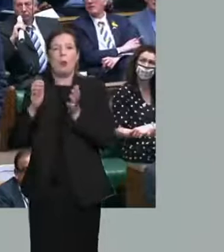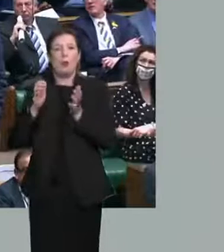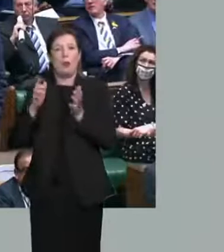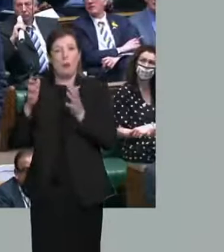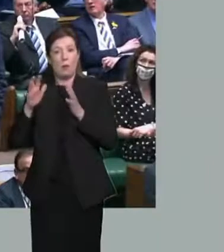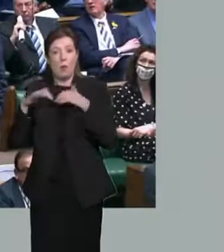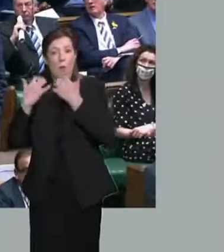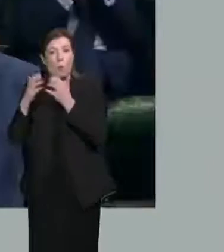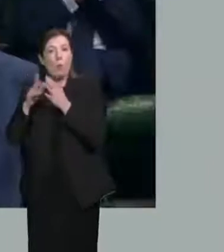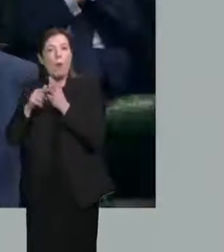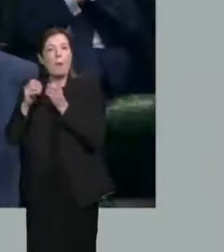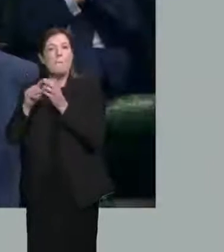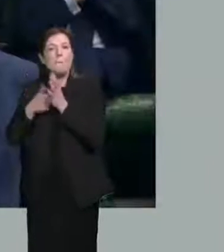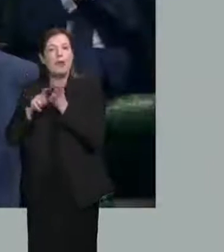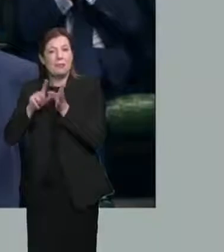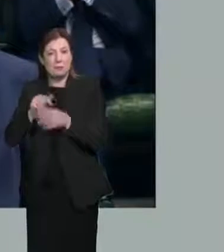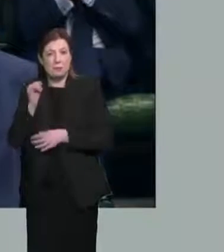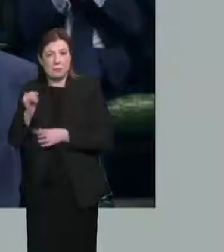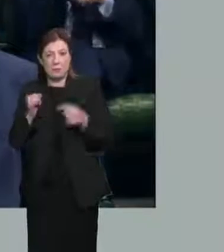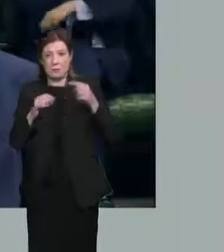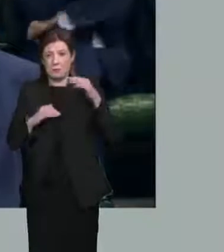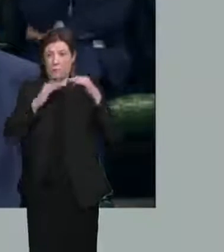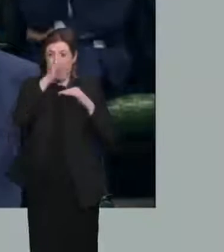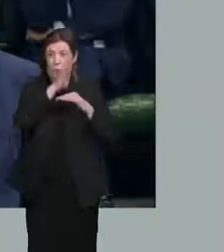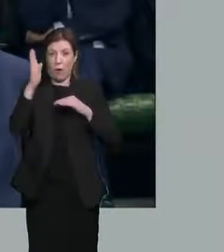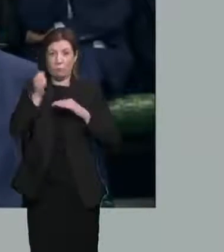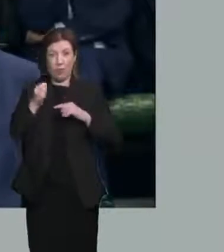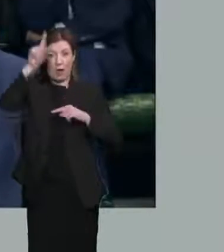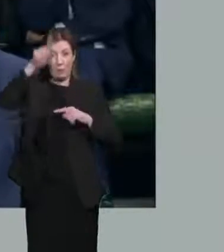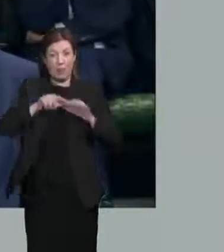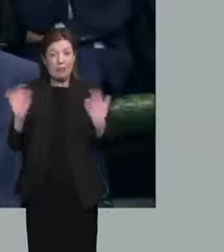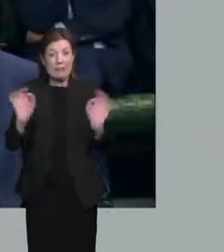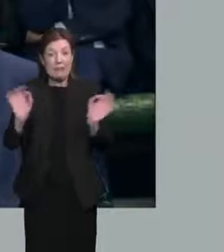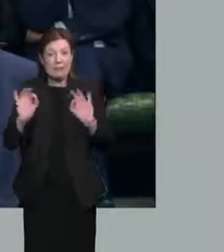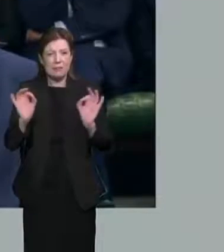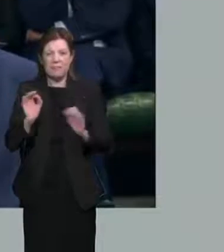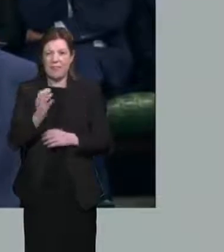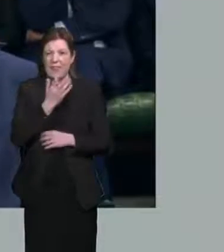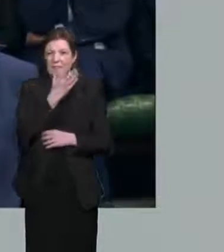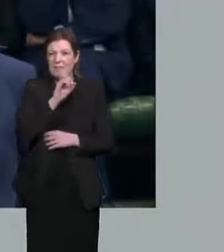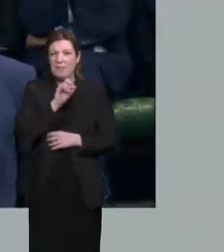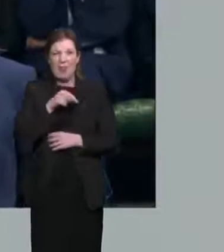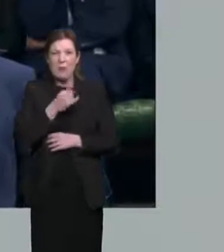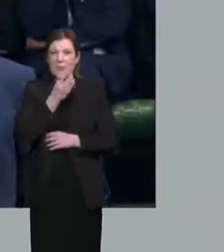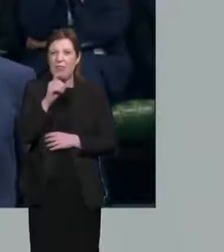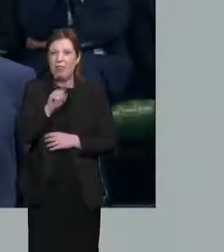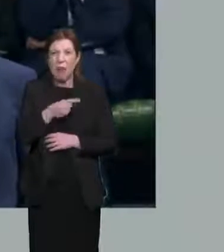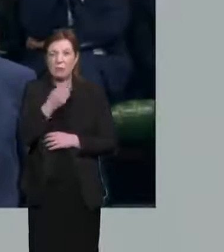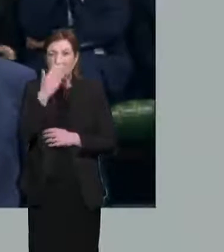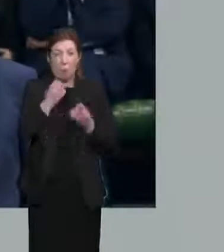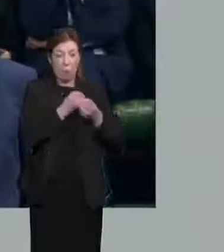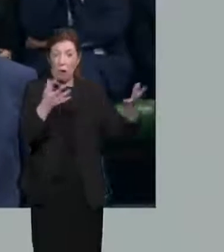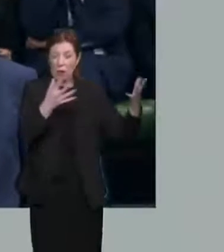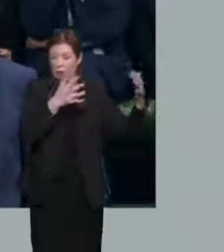from Wembley. There are no trains from the northwest that day, which means 50 or 60,000 people will have to go by